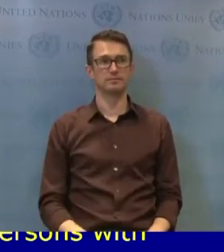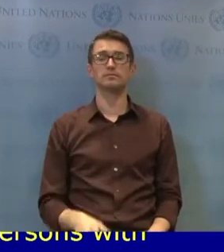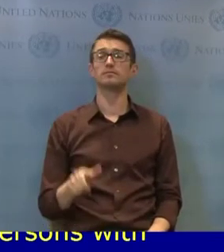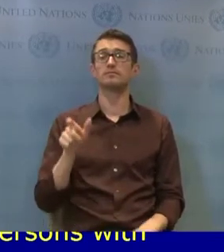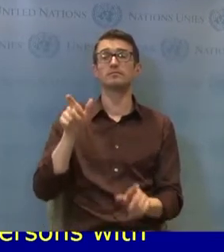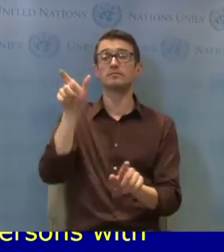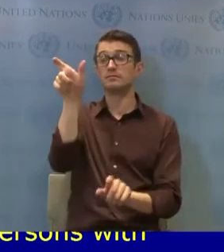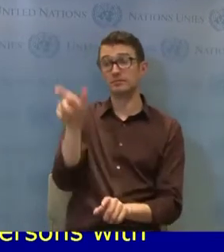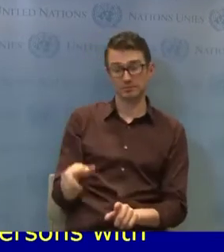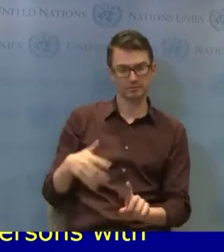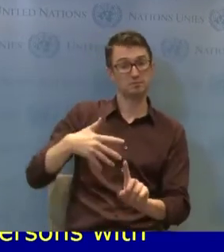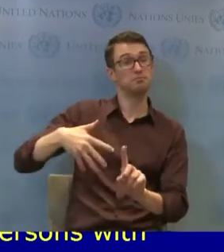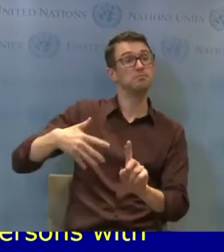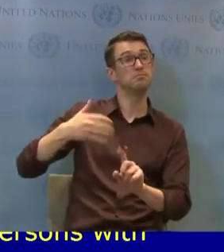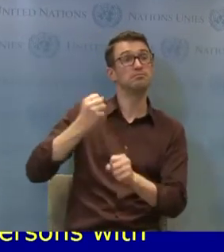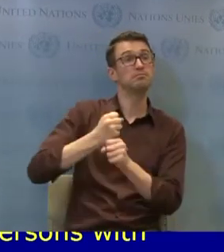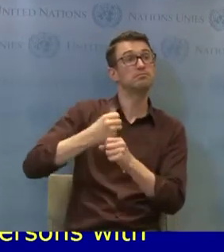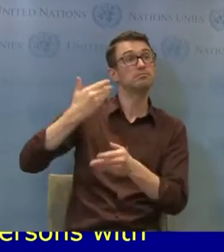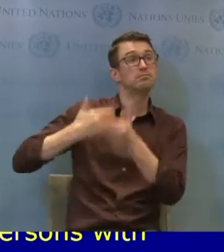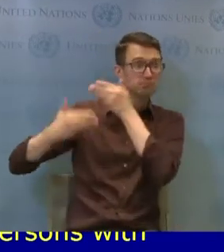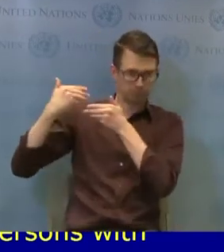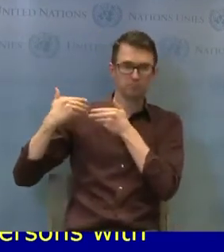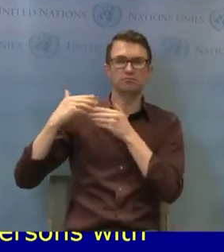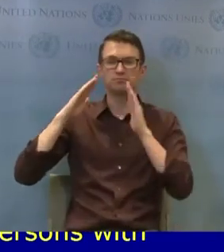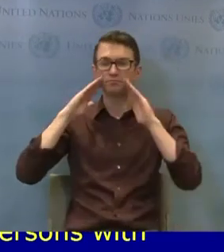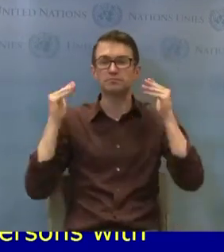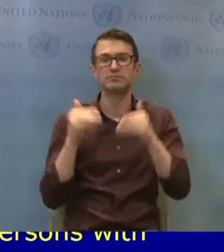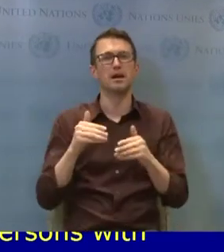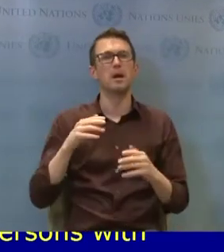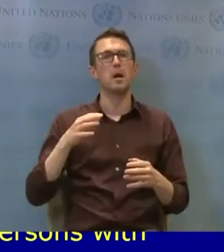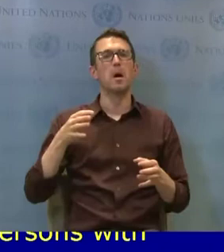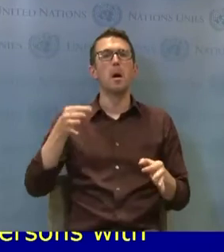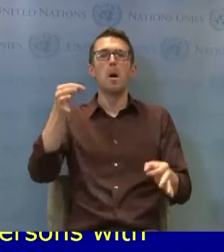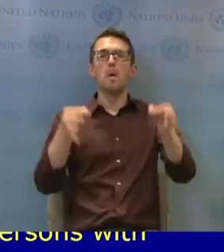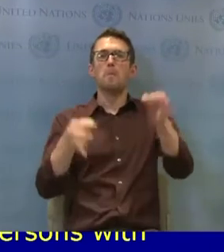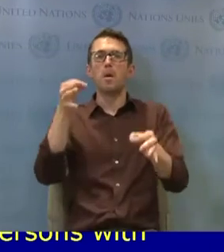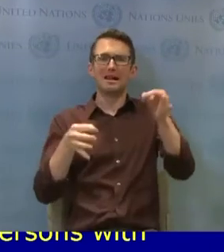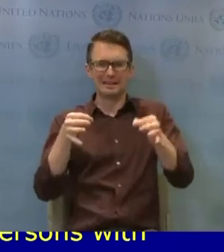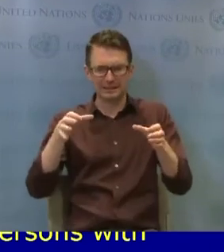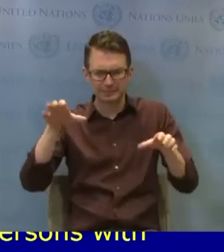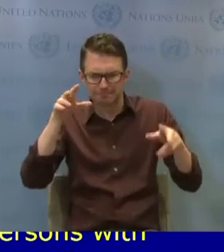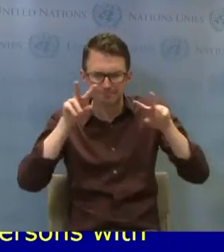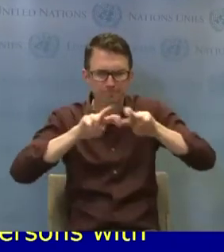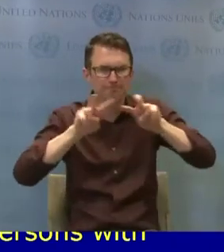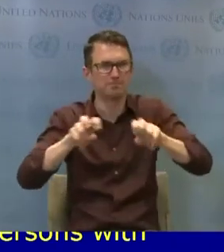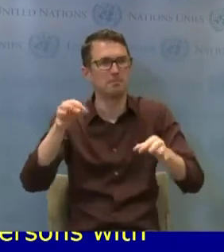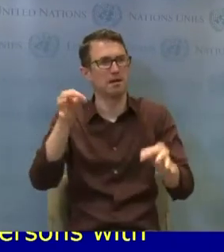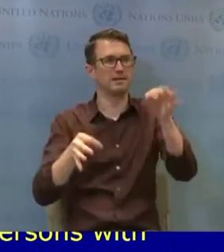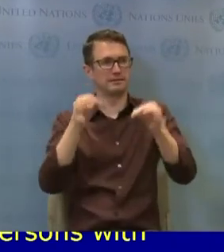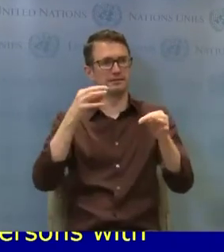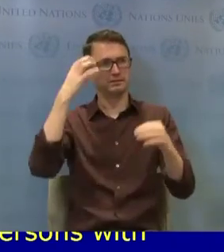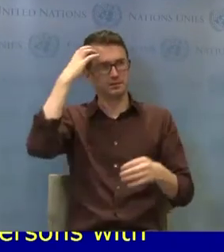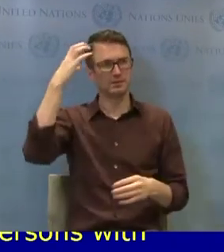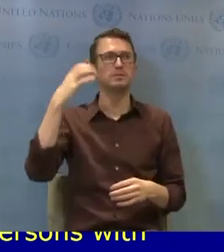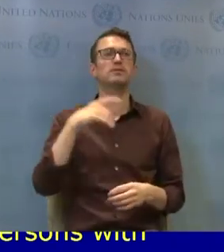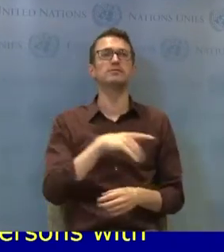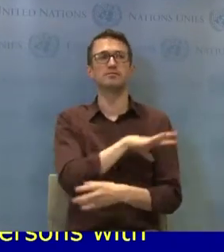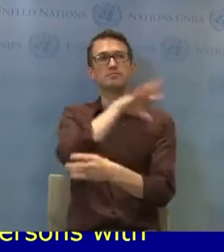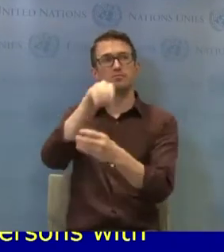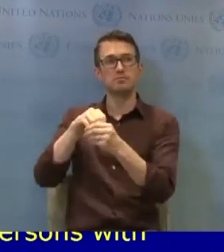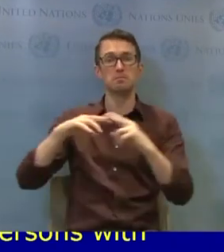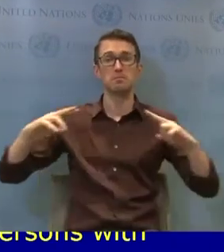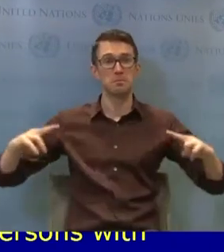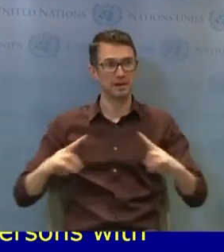degree from New York University's Gallatin School of Individualized Study. Jihan's body painting